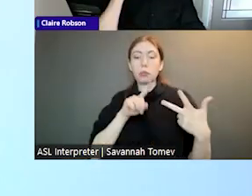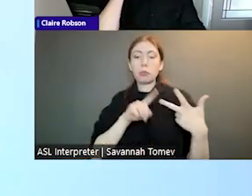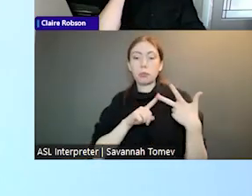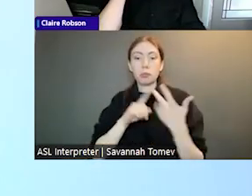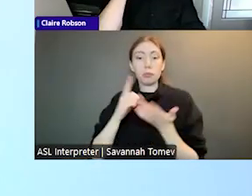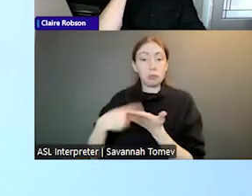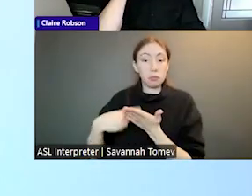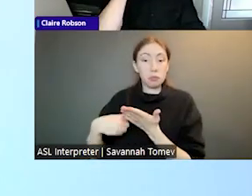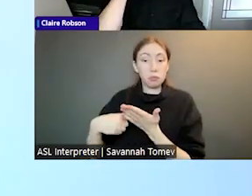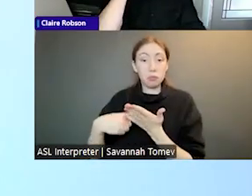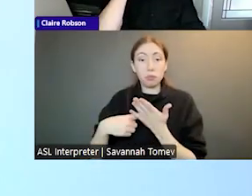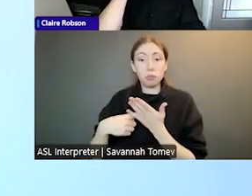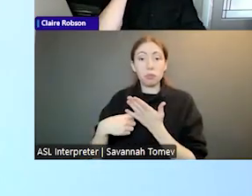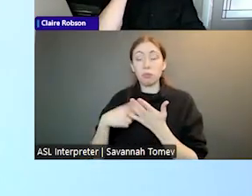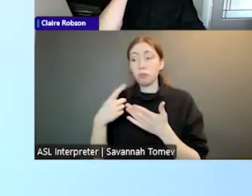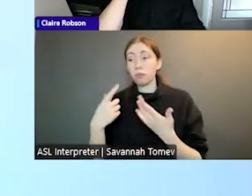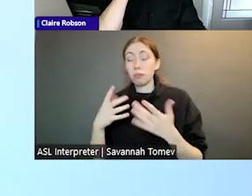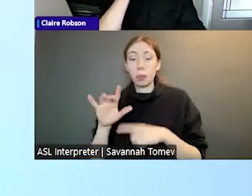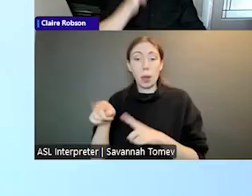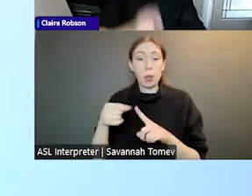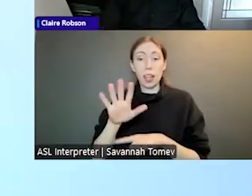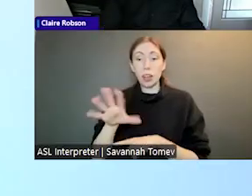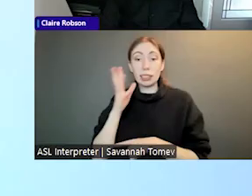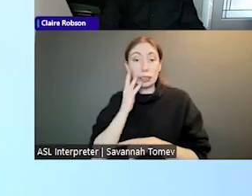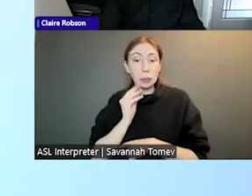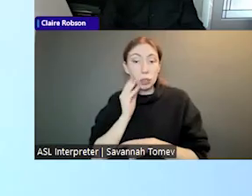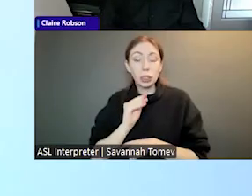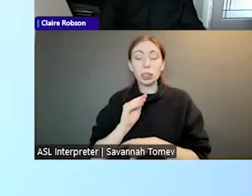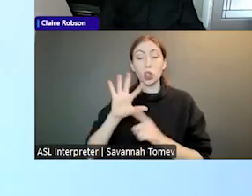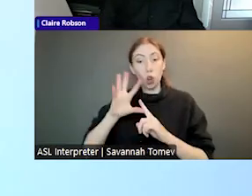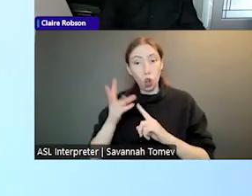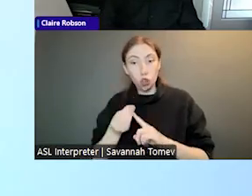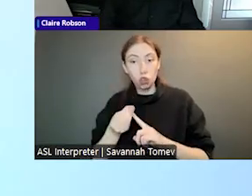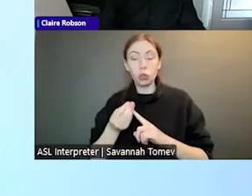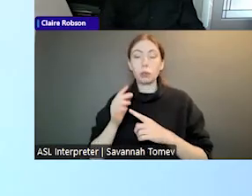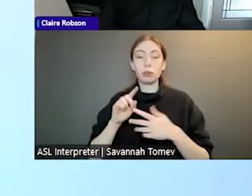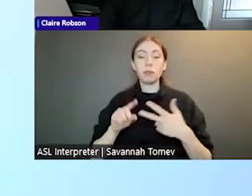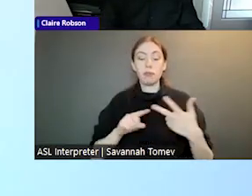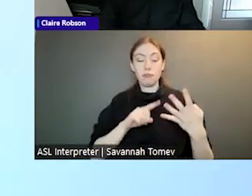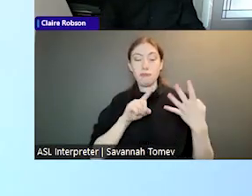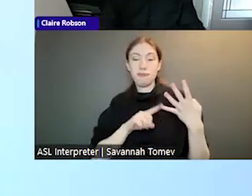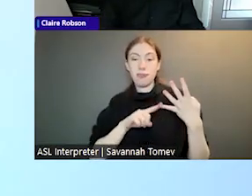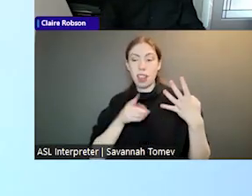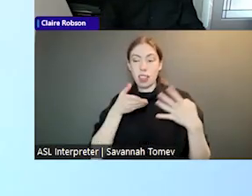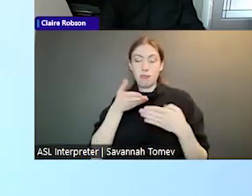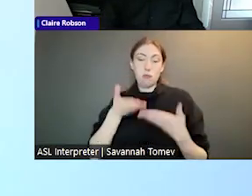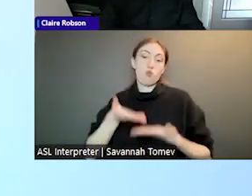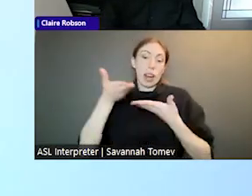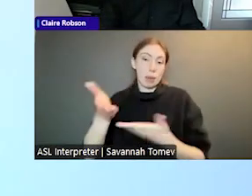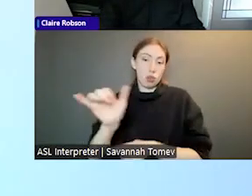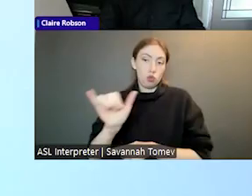the experiences, the cultural context, and of course some recommendations